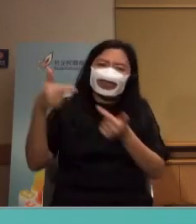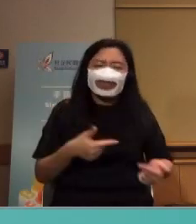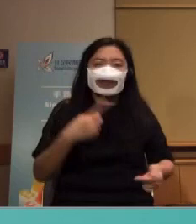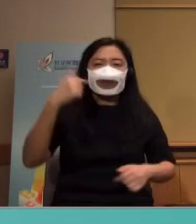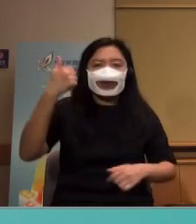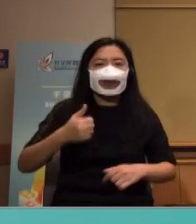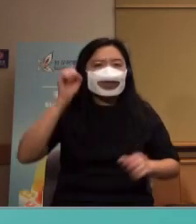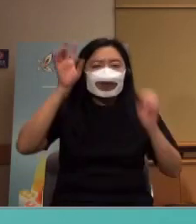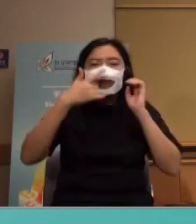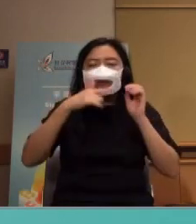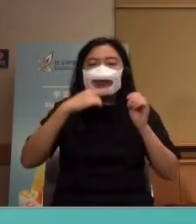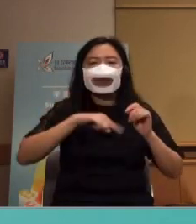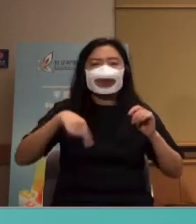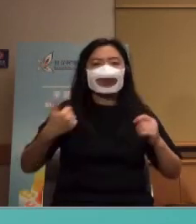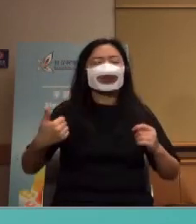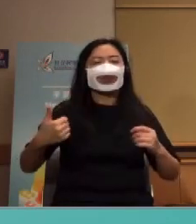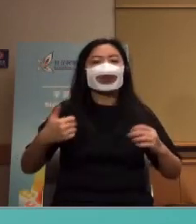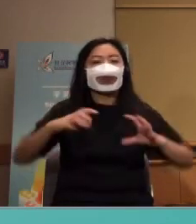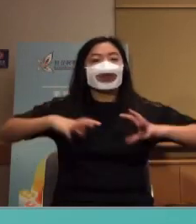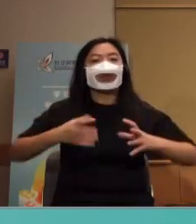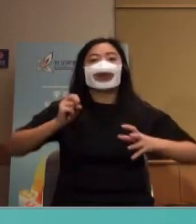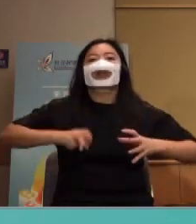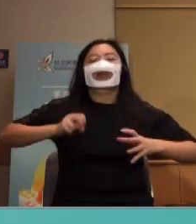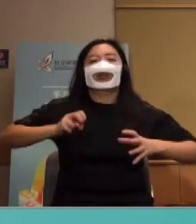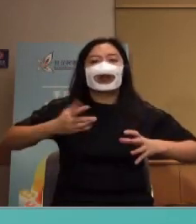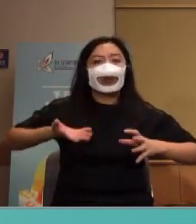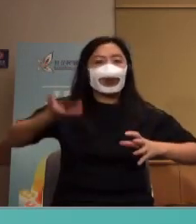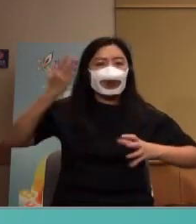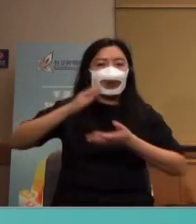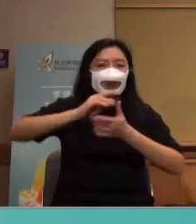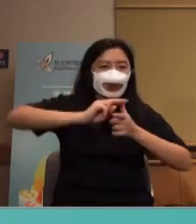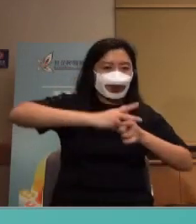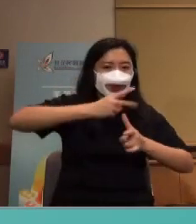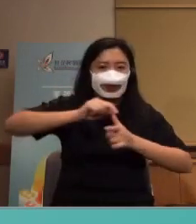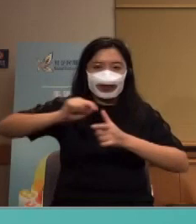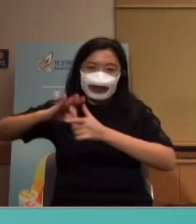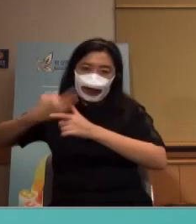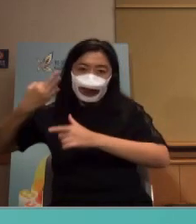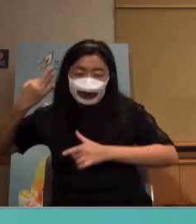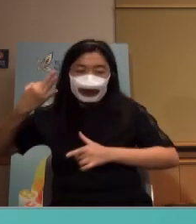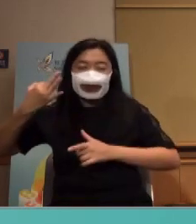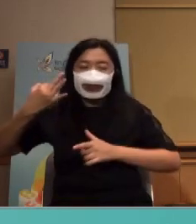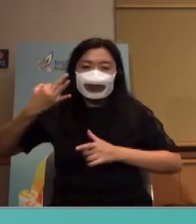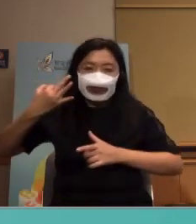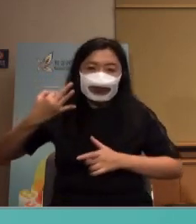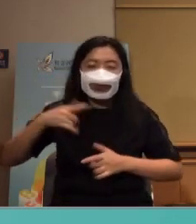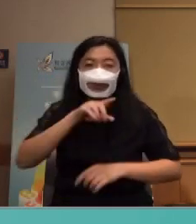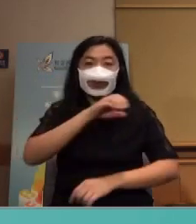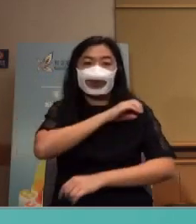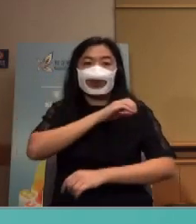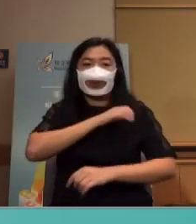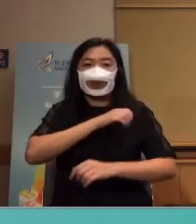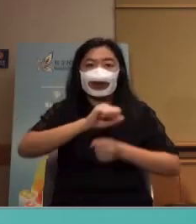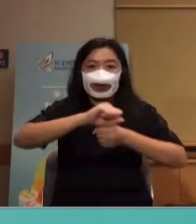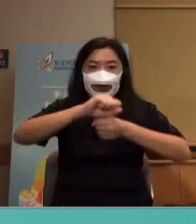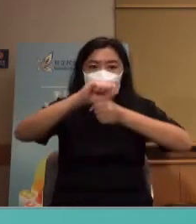little bit result now. In last 2-3 months, we are like improving the membership, and we are successfully